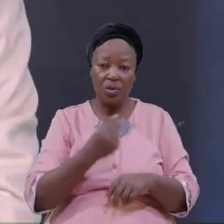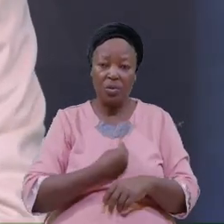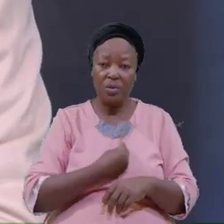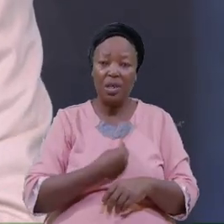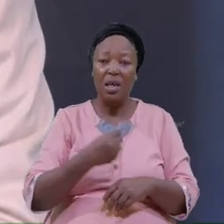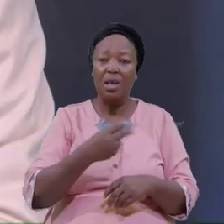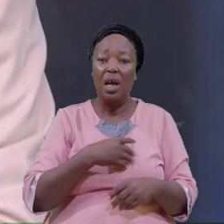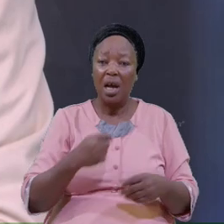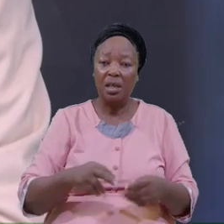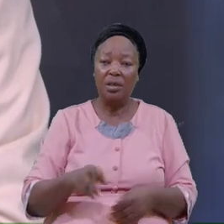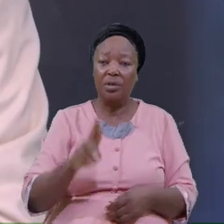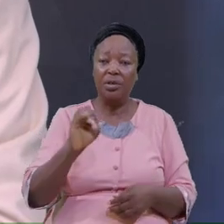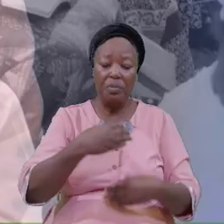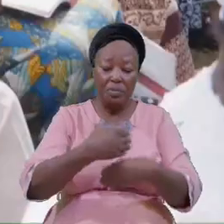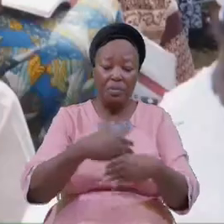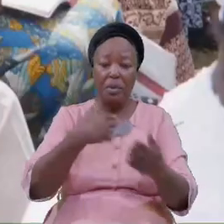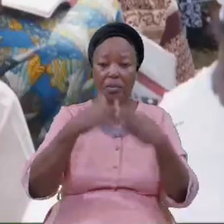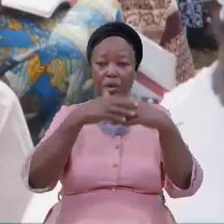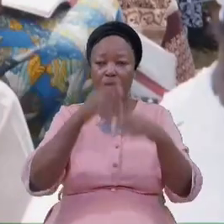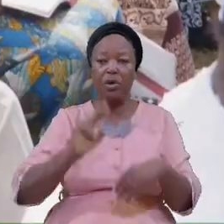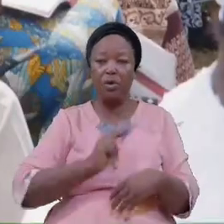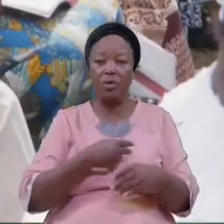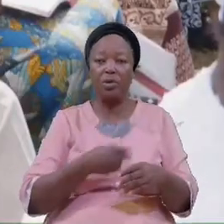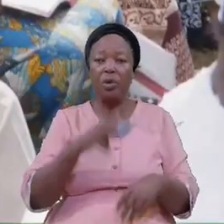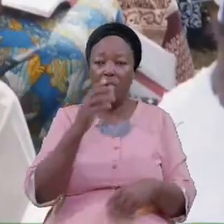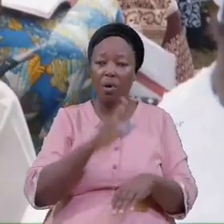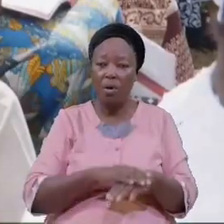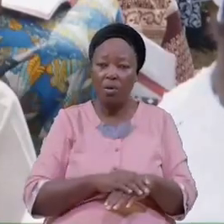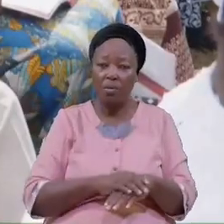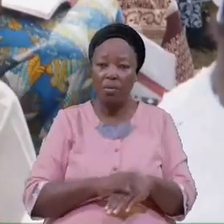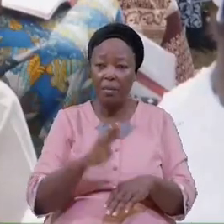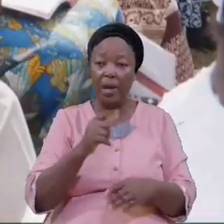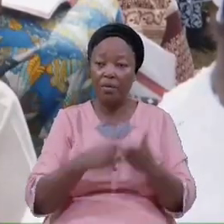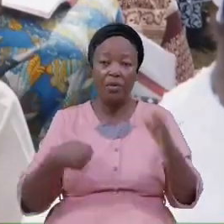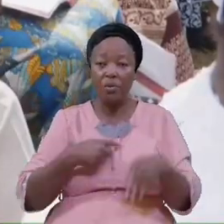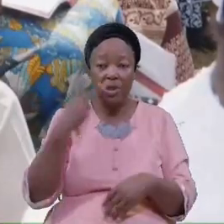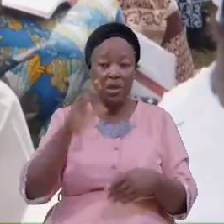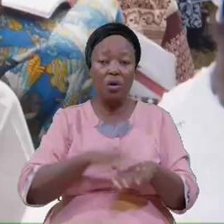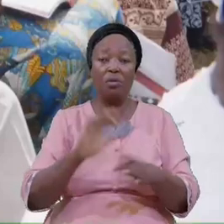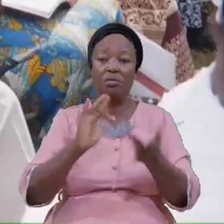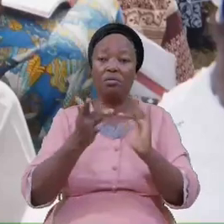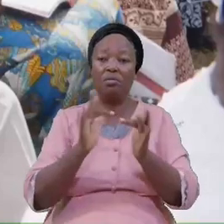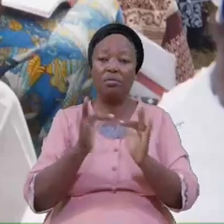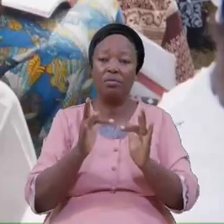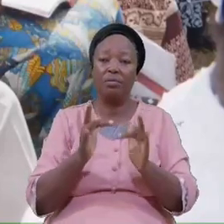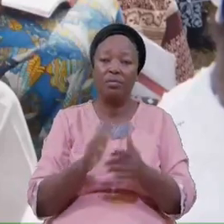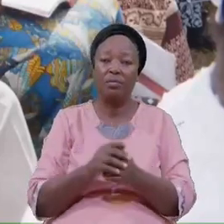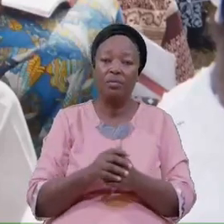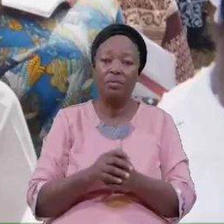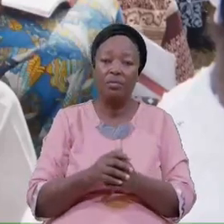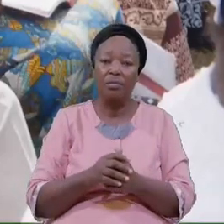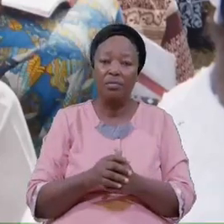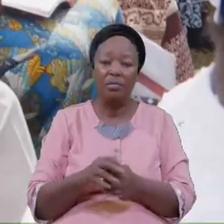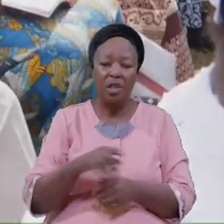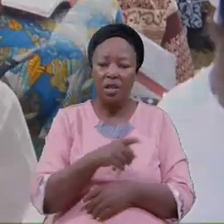see on the social media. Est-ce que nous pensons que ce que nous voyons sur les réseaux sociaux peut nous